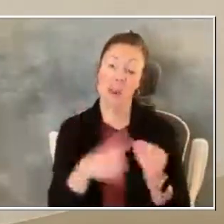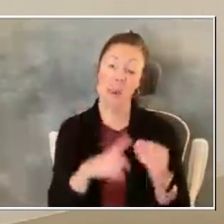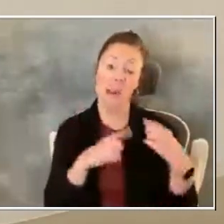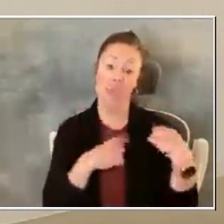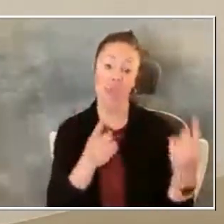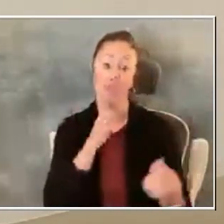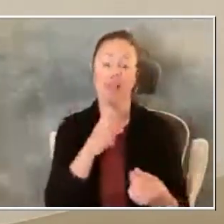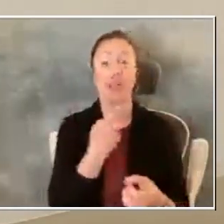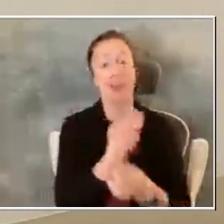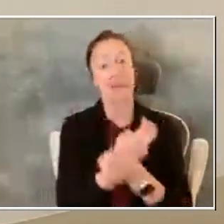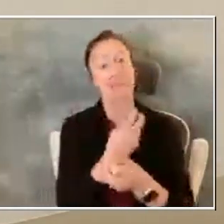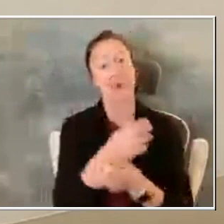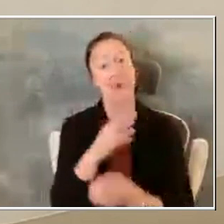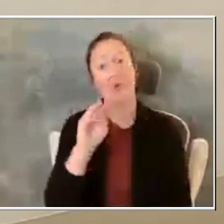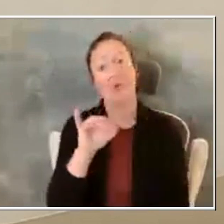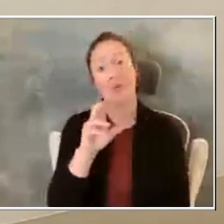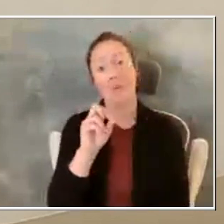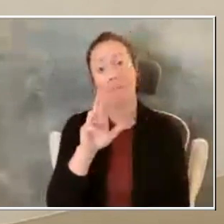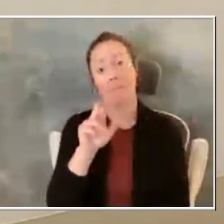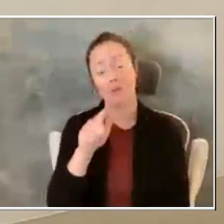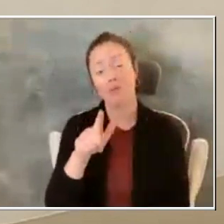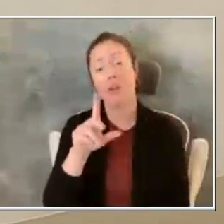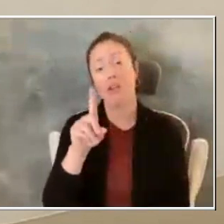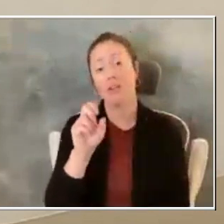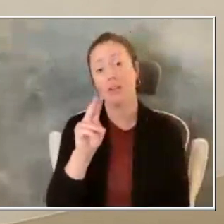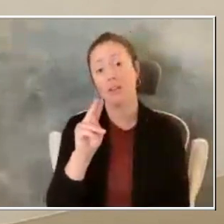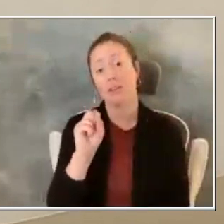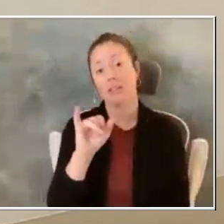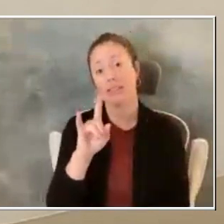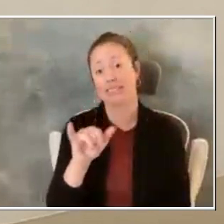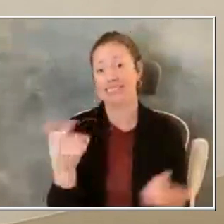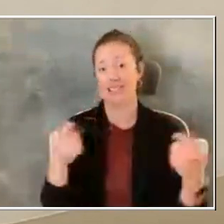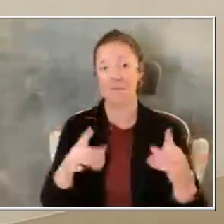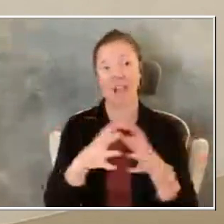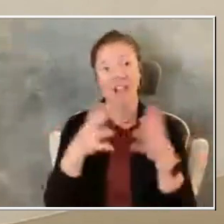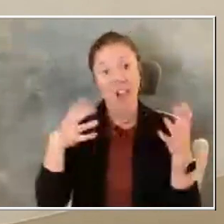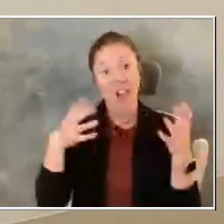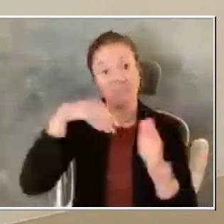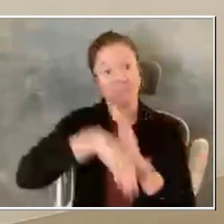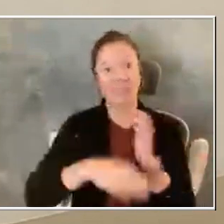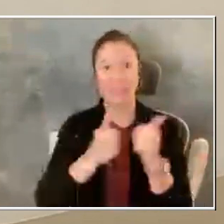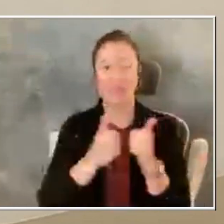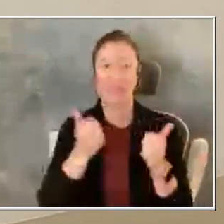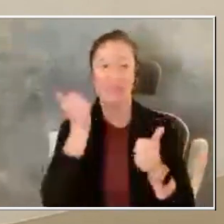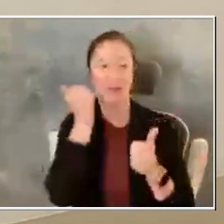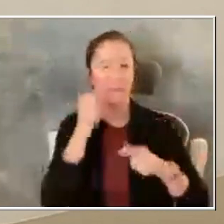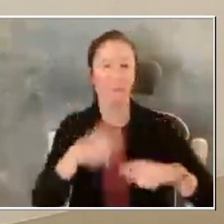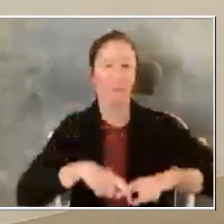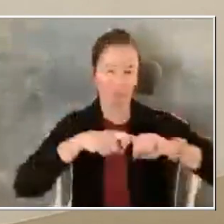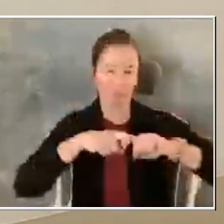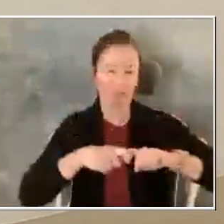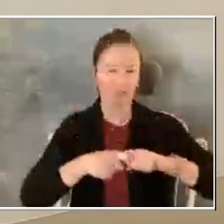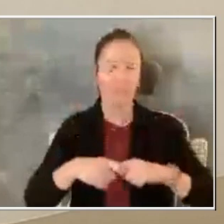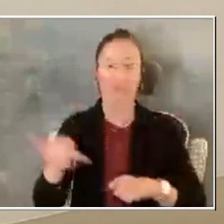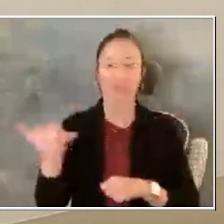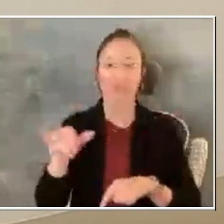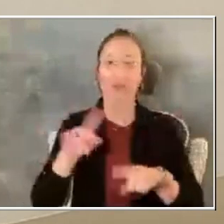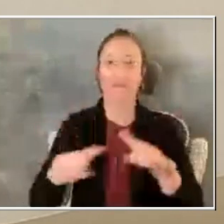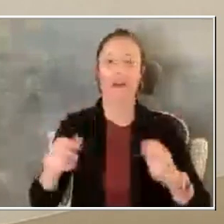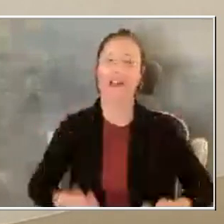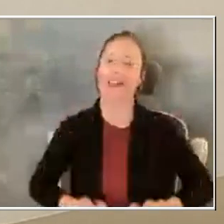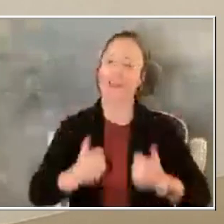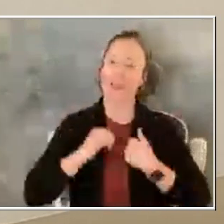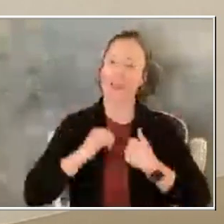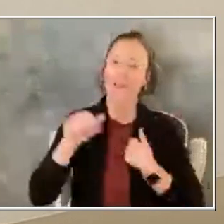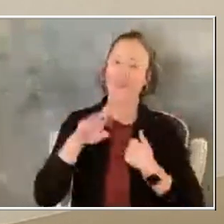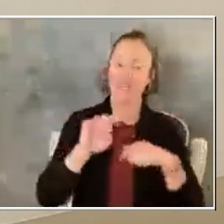bone mineral density decreases rapidly during the menopausal transition, but there are a lot of lifestyle factors that can be helpful and sort of set you